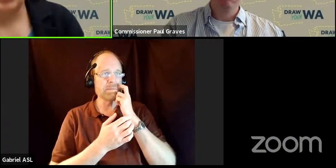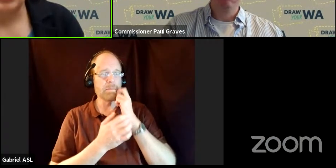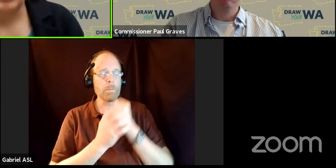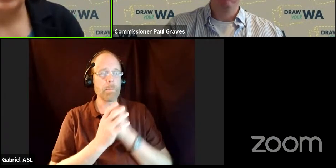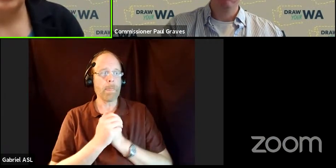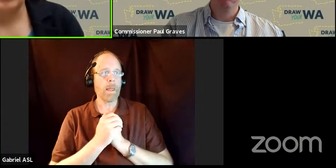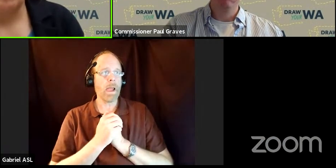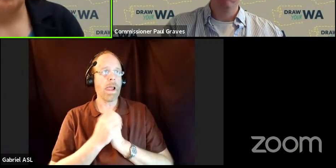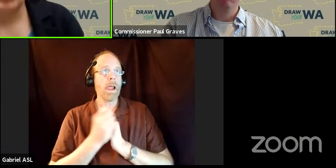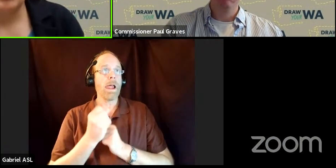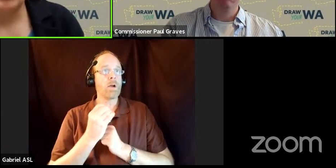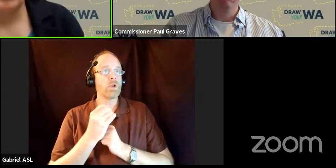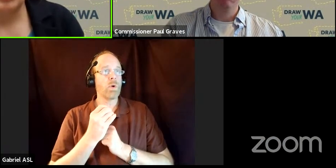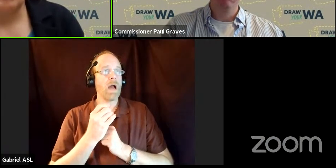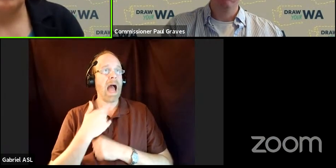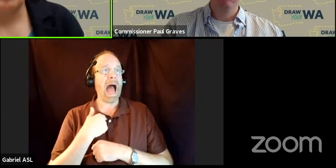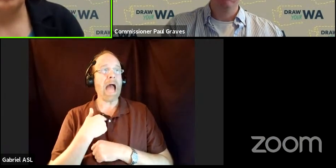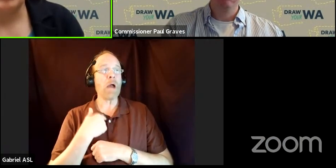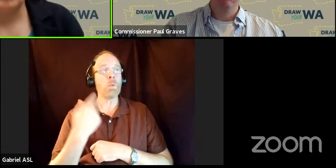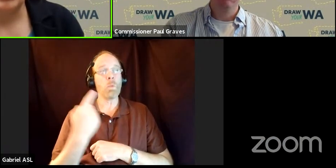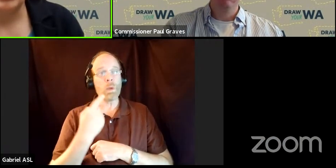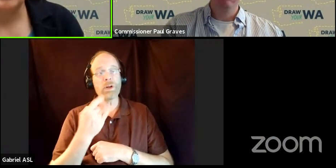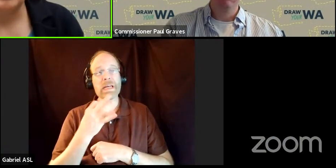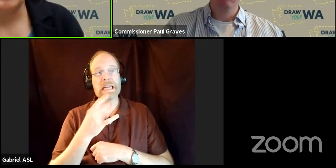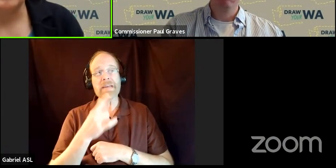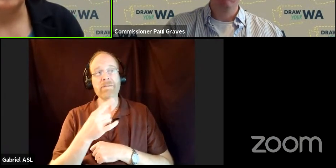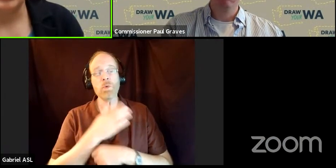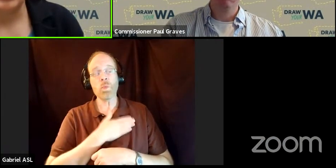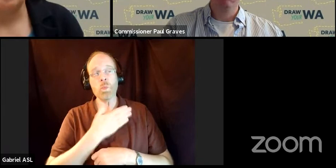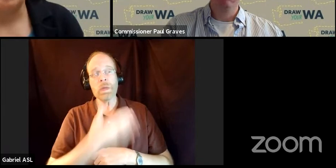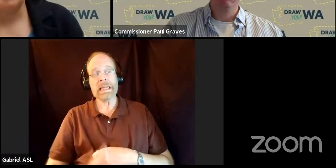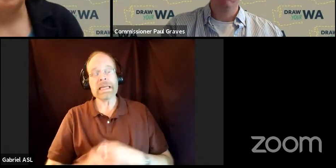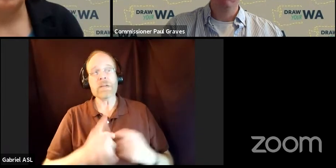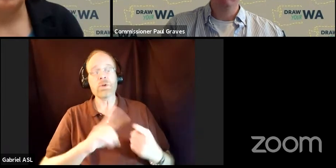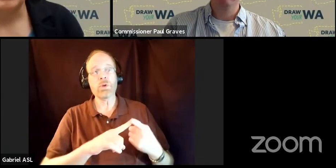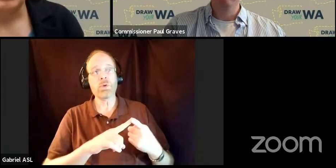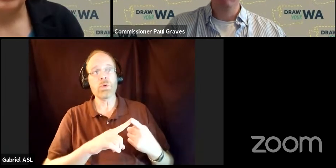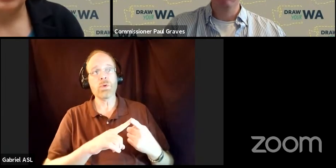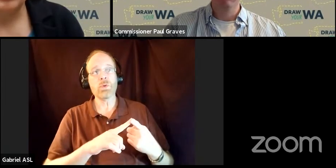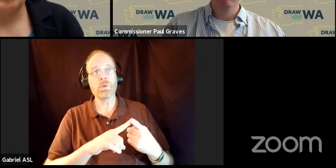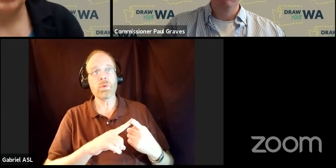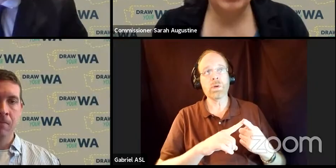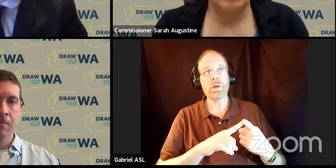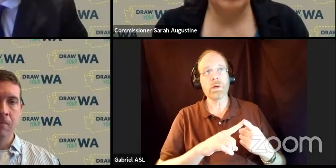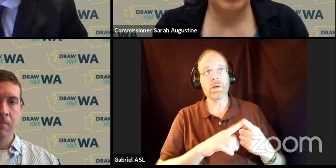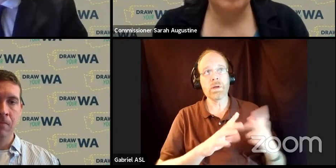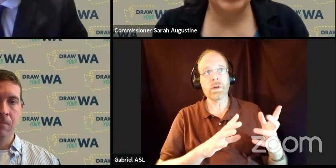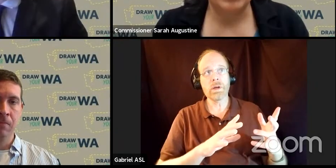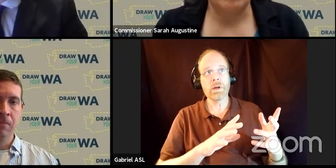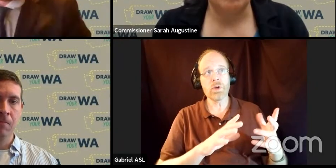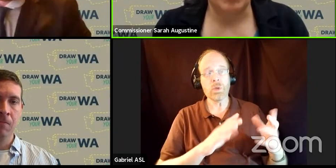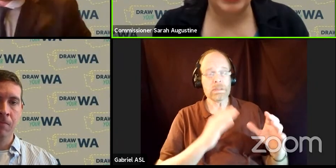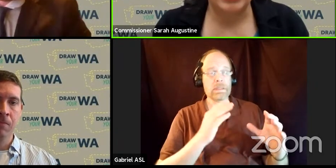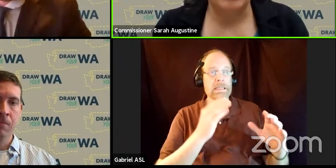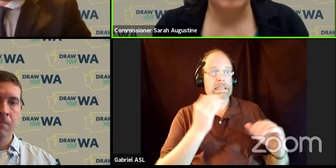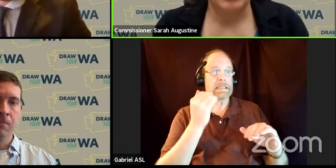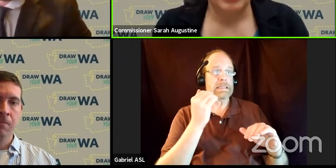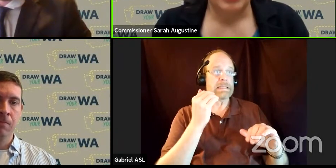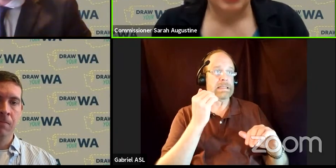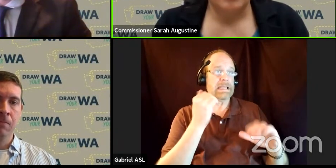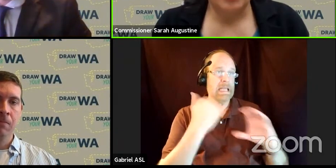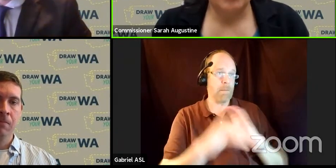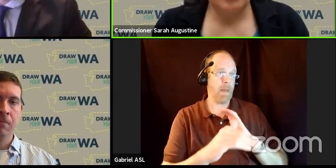And so I wonder if you would be willing to preferably submit your comment in